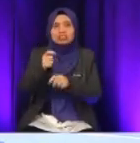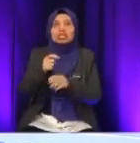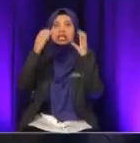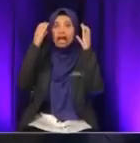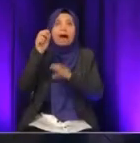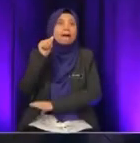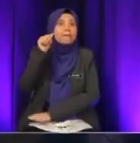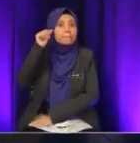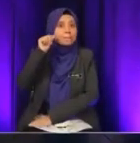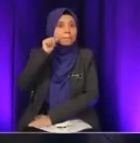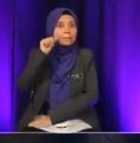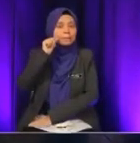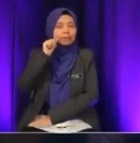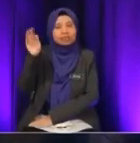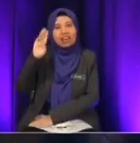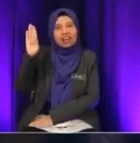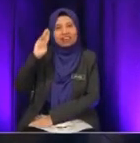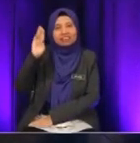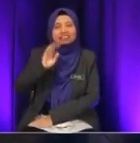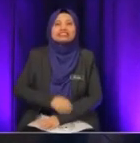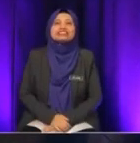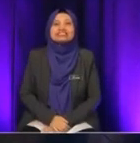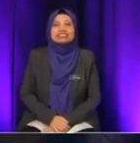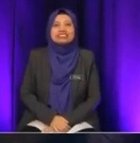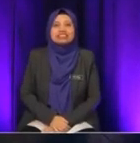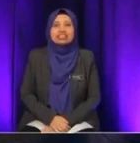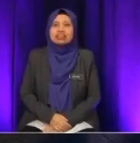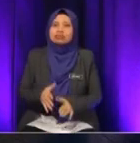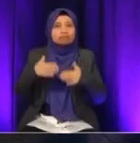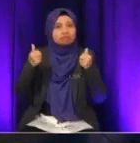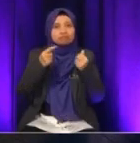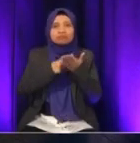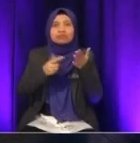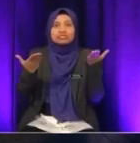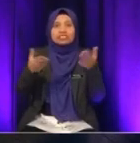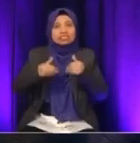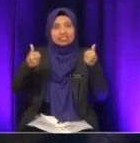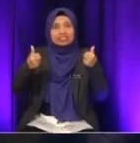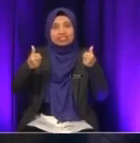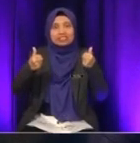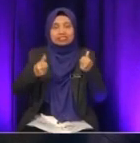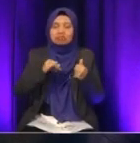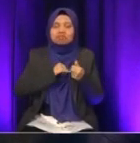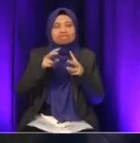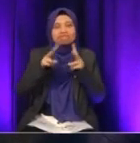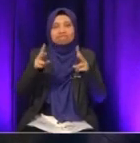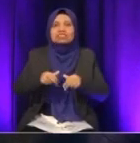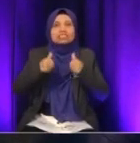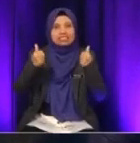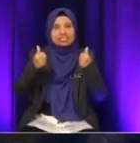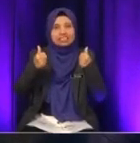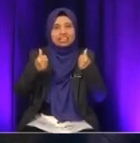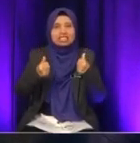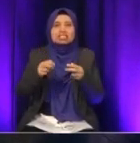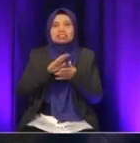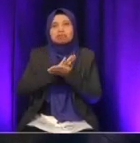Amirah Husna. Hello, teacher. How are you? Hello, Tivya. Thank you. I'm fine. How do you good? Do? Yes. I'm doing very well as well. I hope the pupils at home